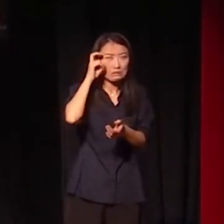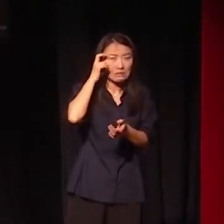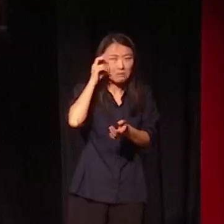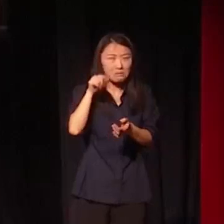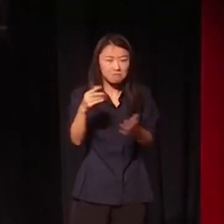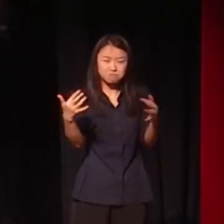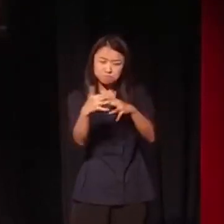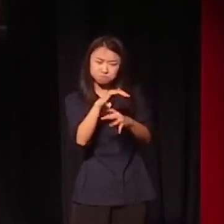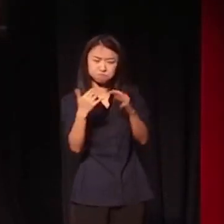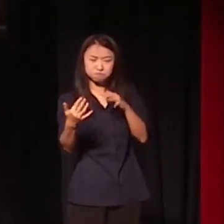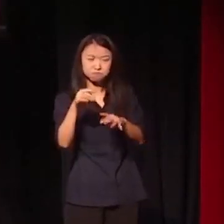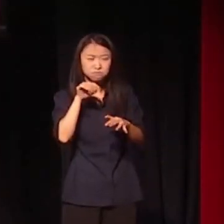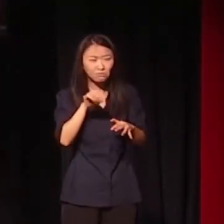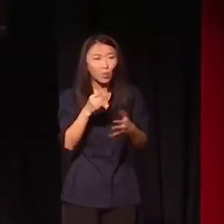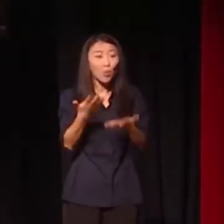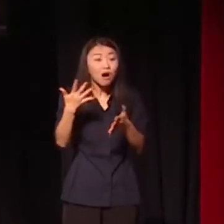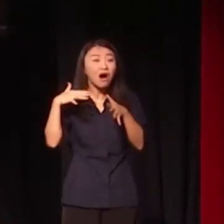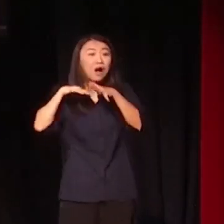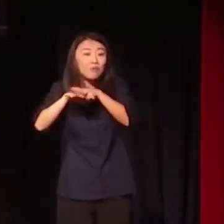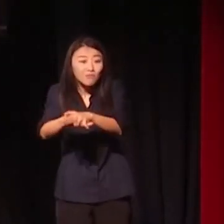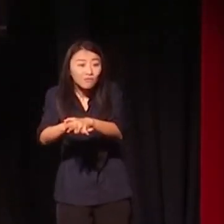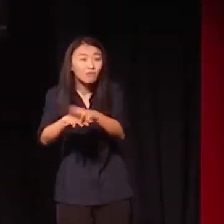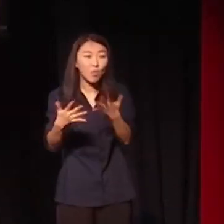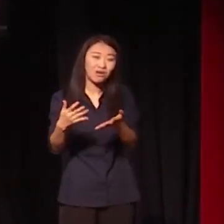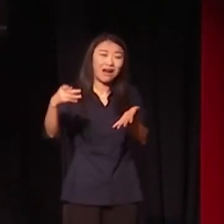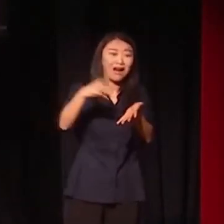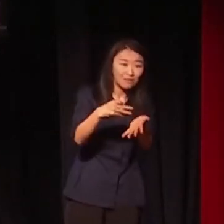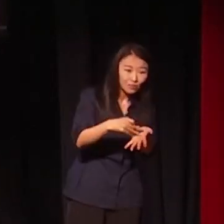by access or inclusion and participation.